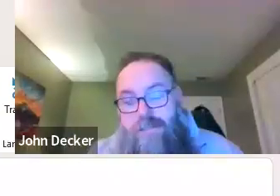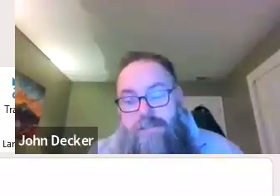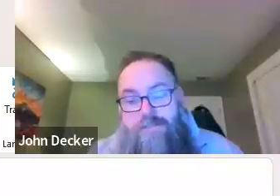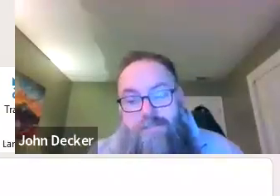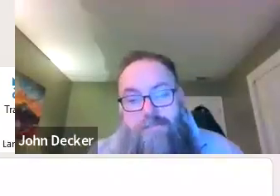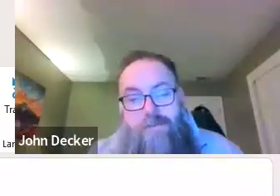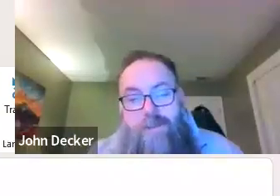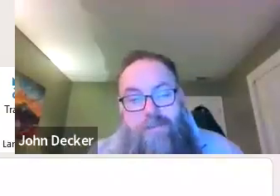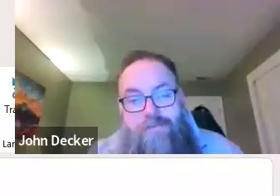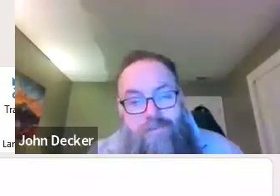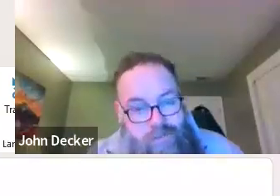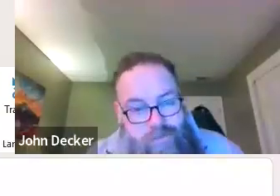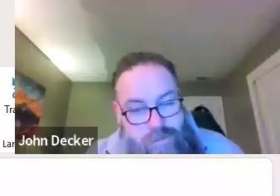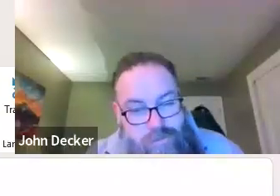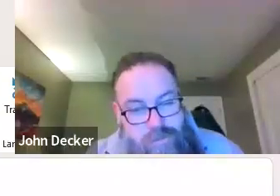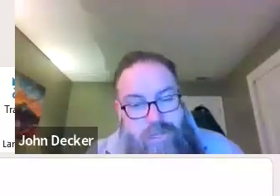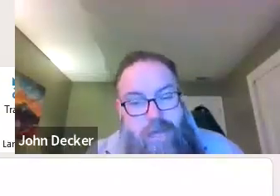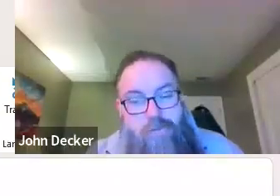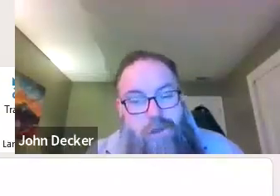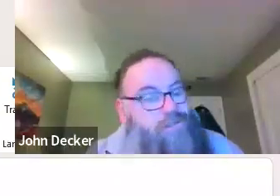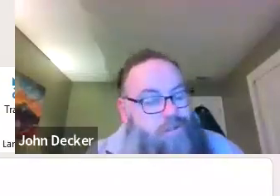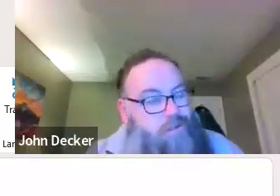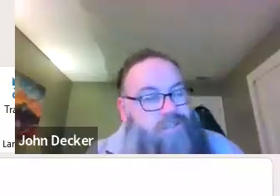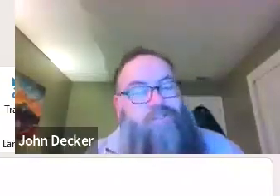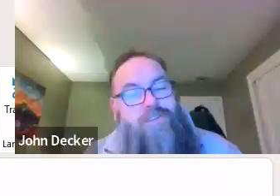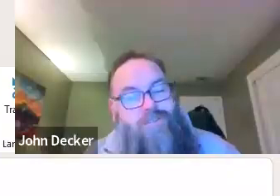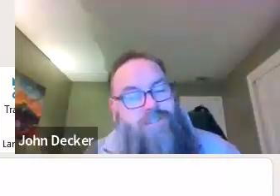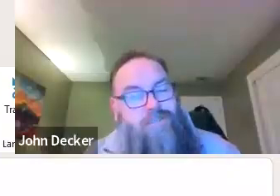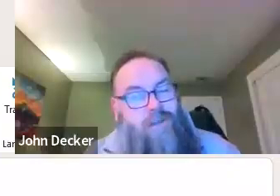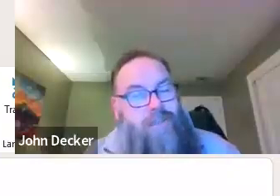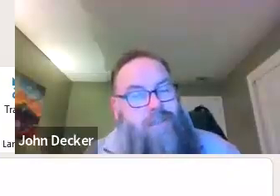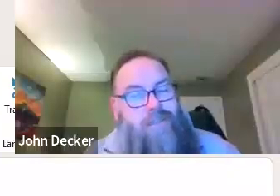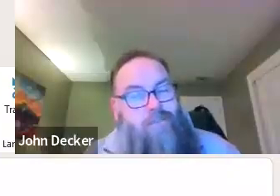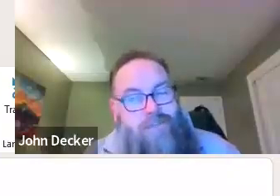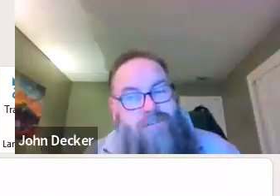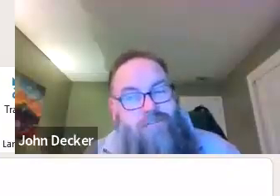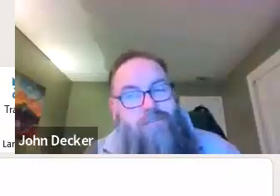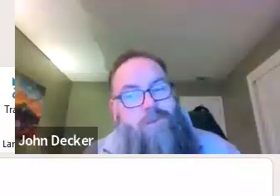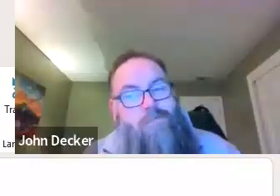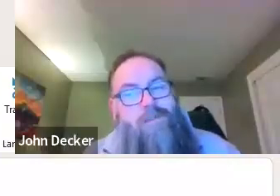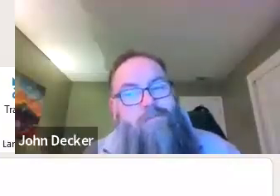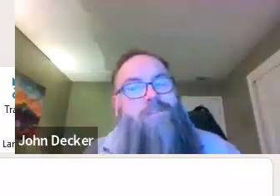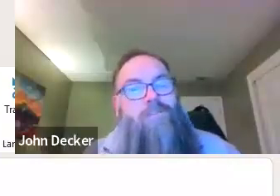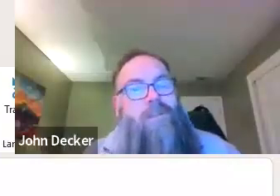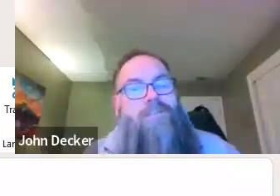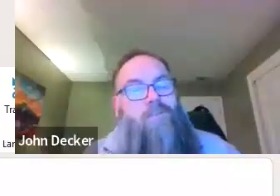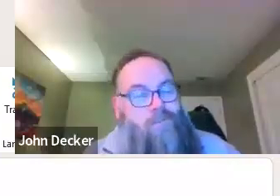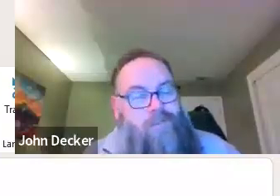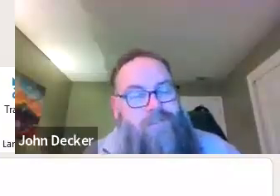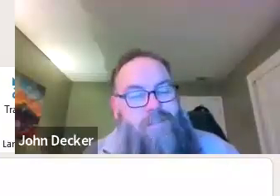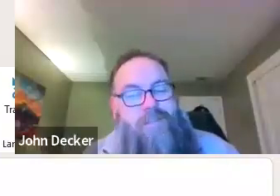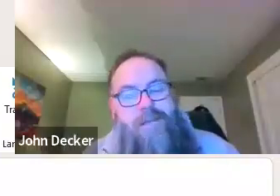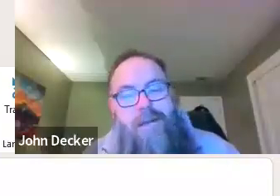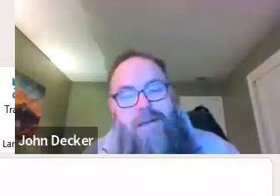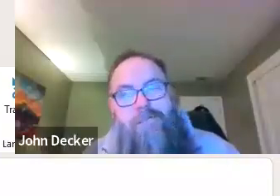The challenge that this, kind of gives to the regional centers is that we are still continuing to receive updating information from the department with your rates